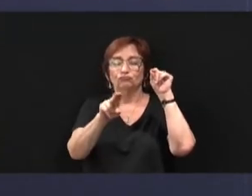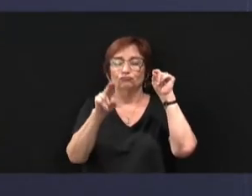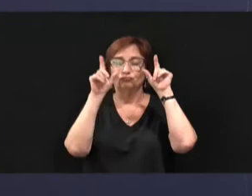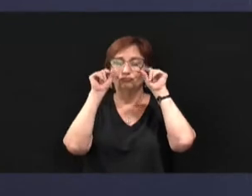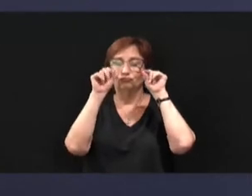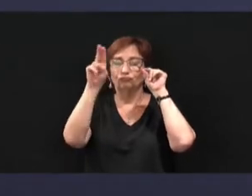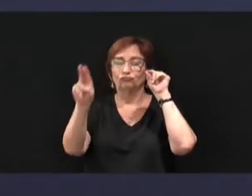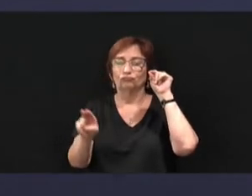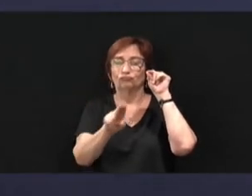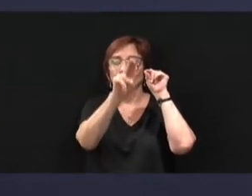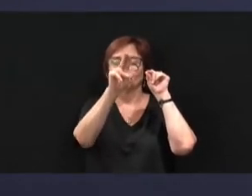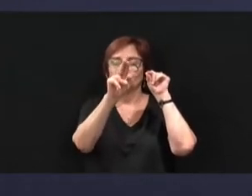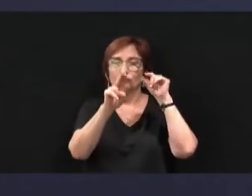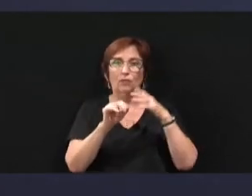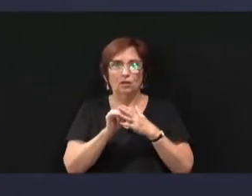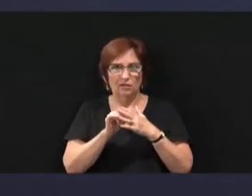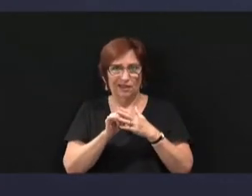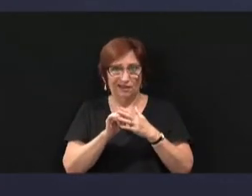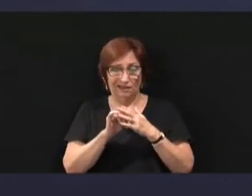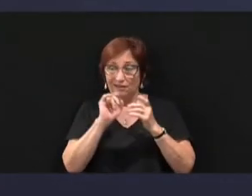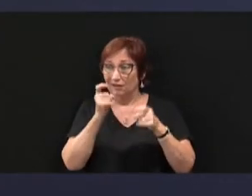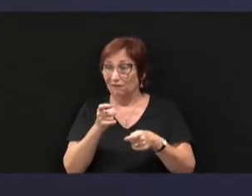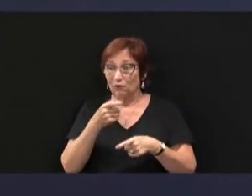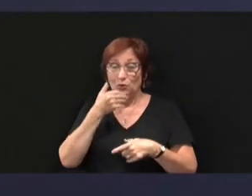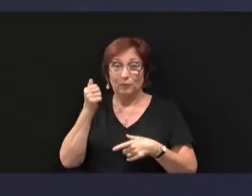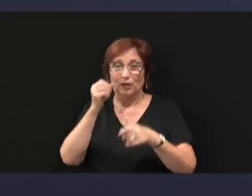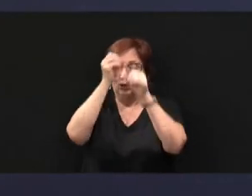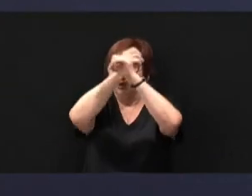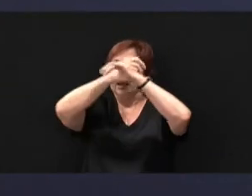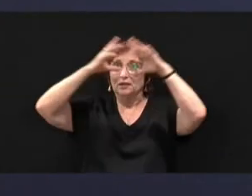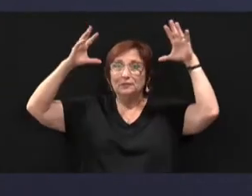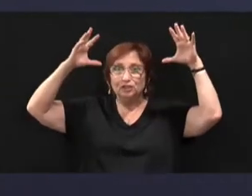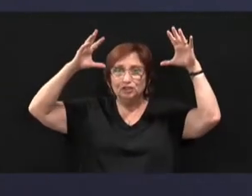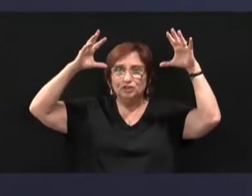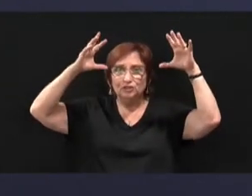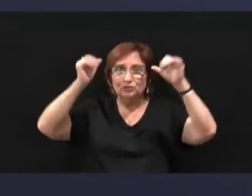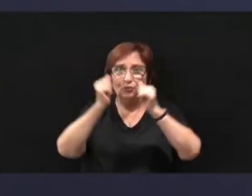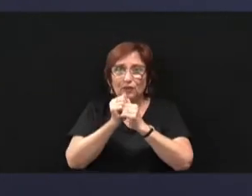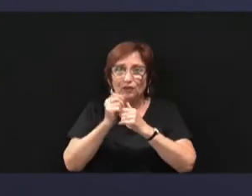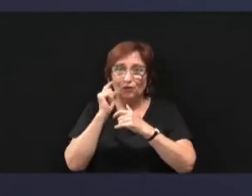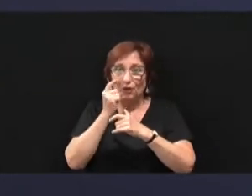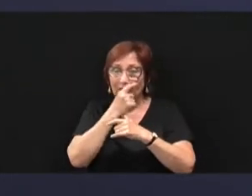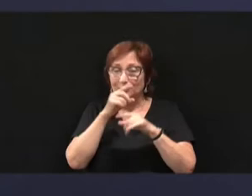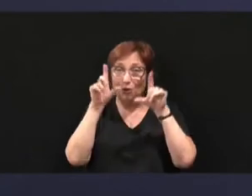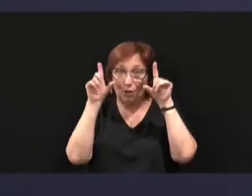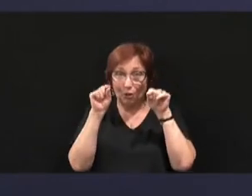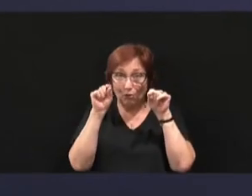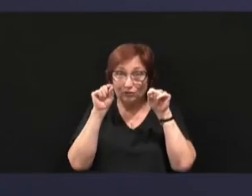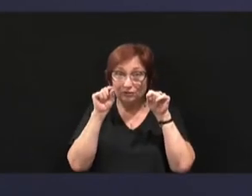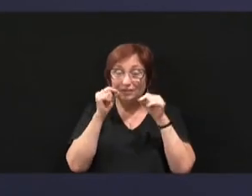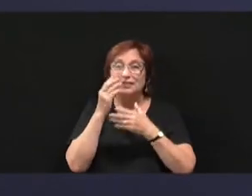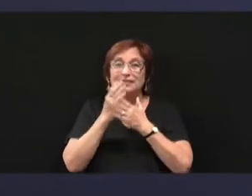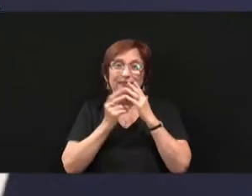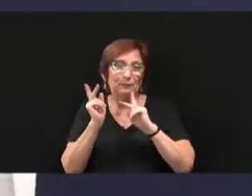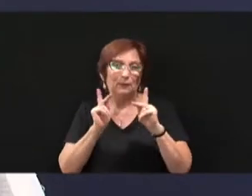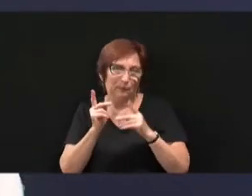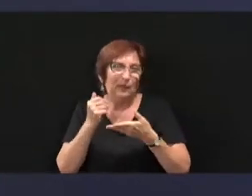Does that even give some of you a better image in your brain with your eyes closed? Some people it